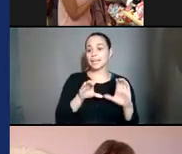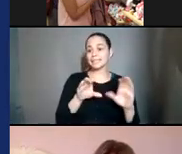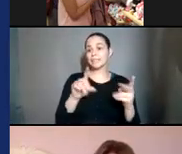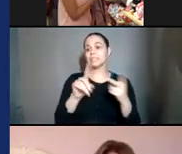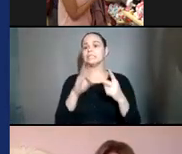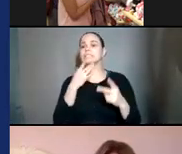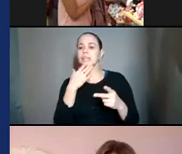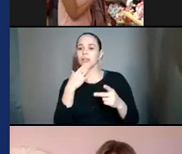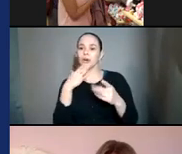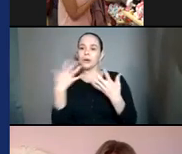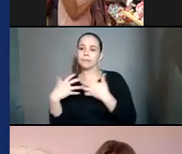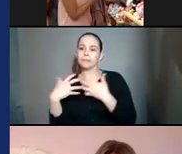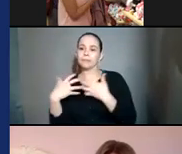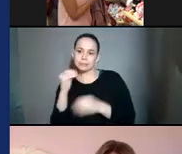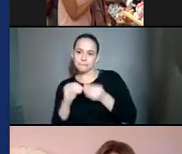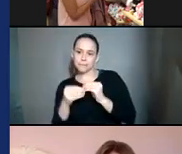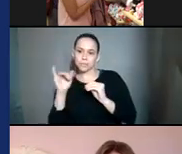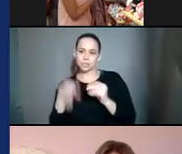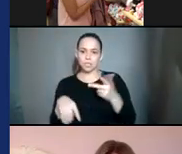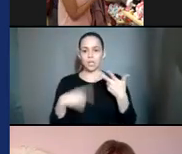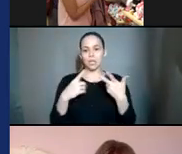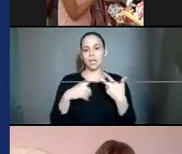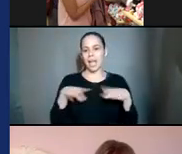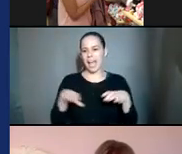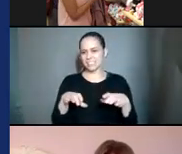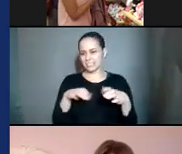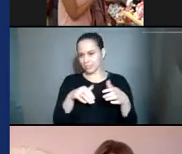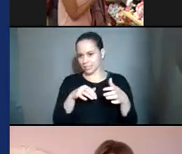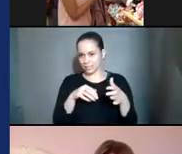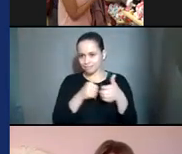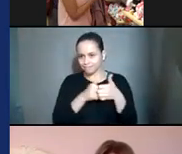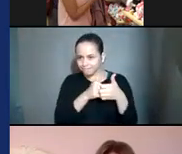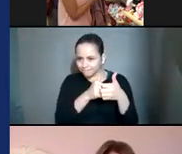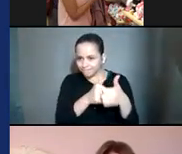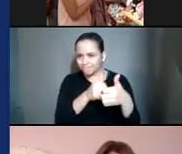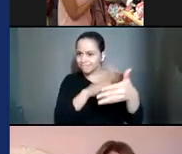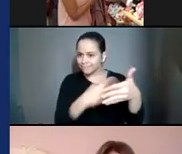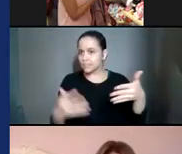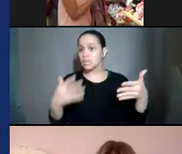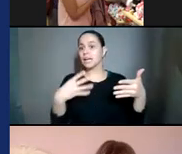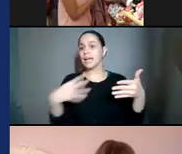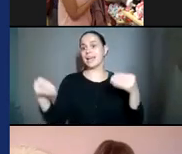numbers, activity trackers, and much, much more.